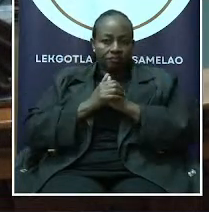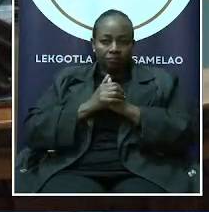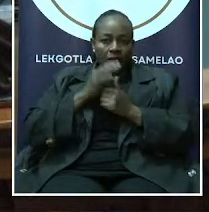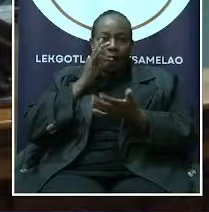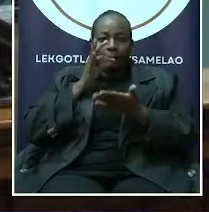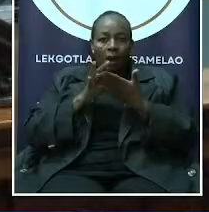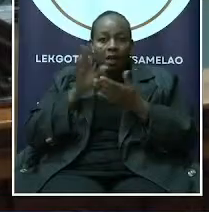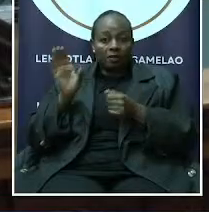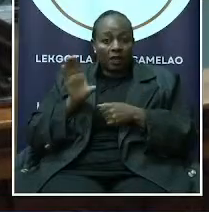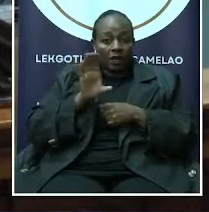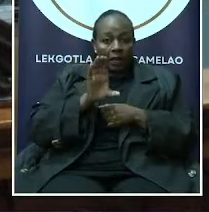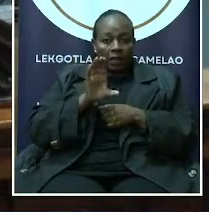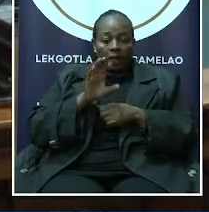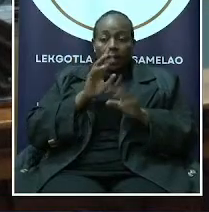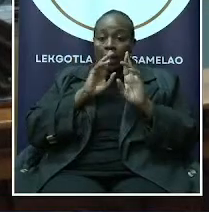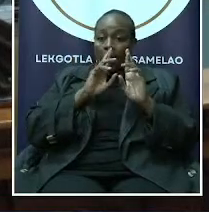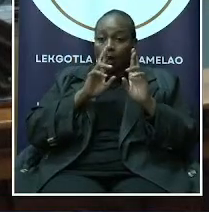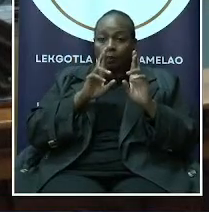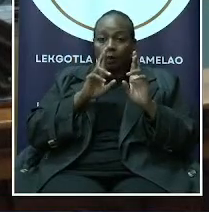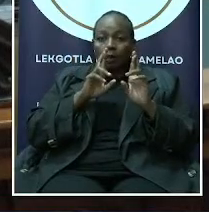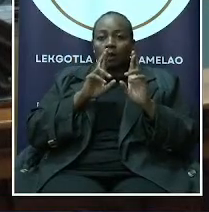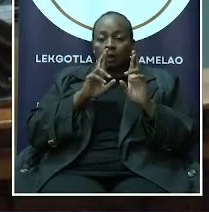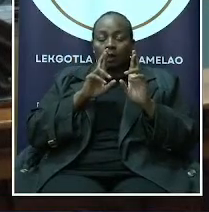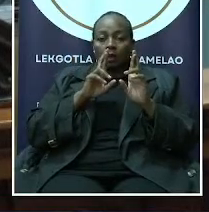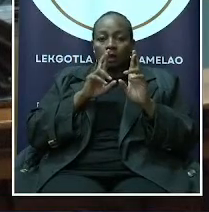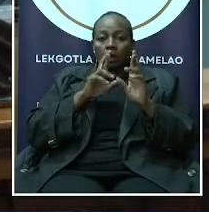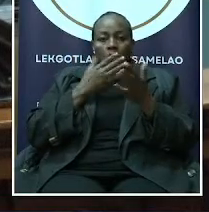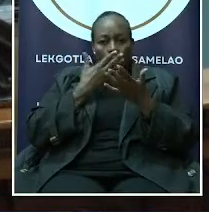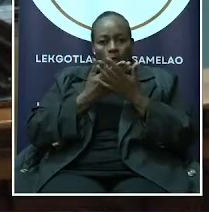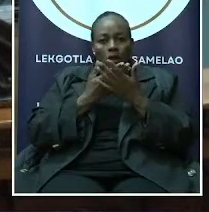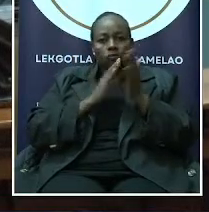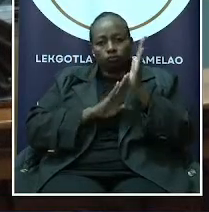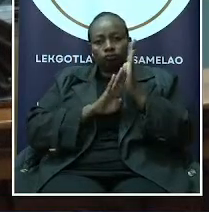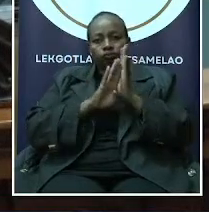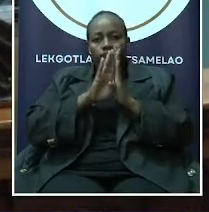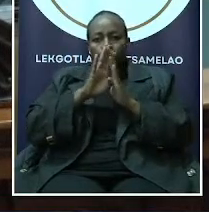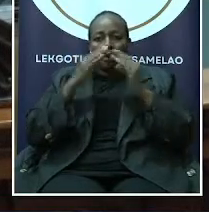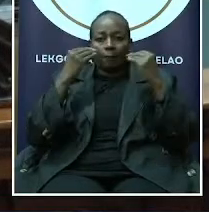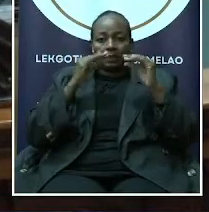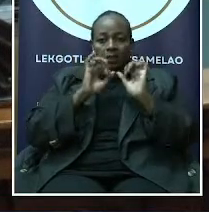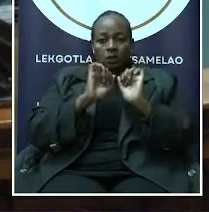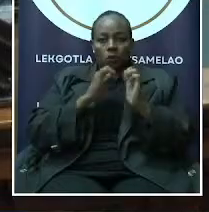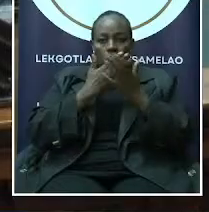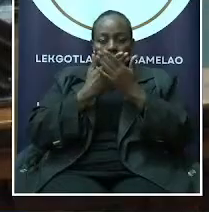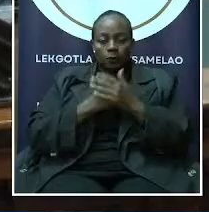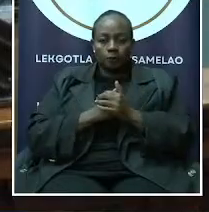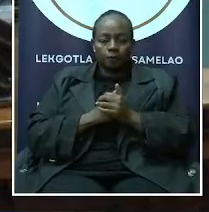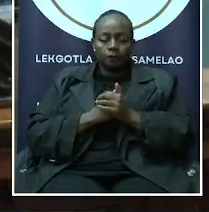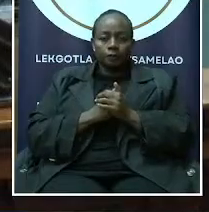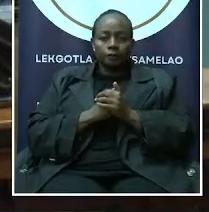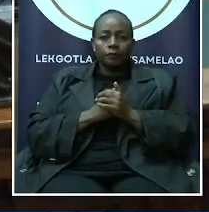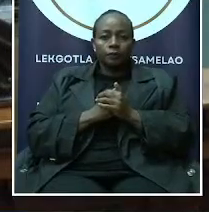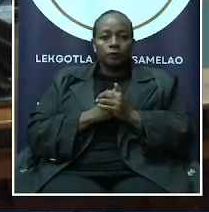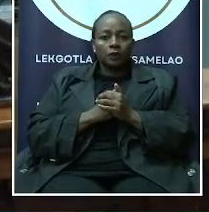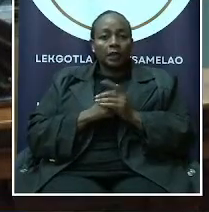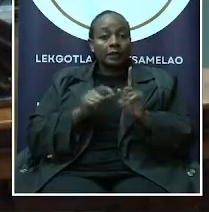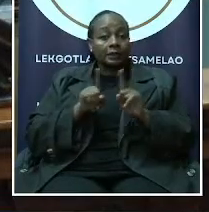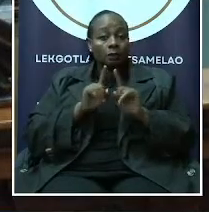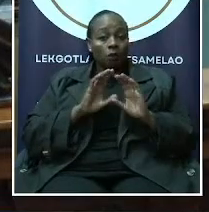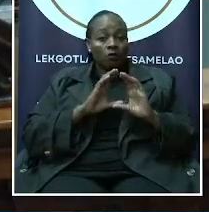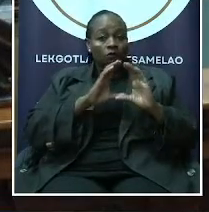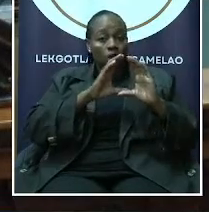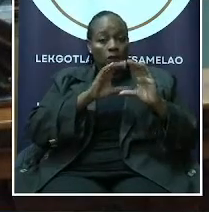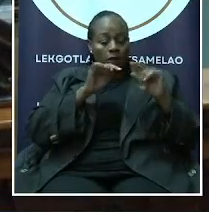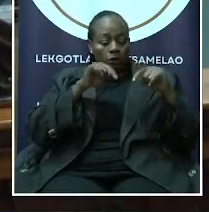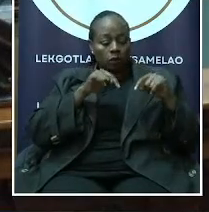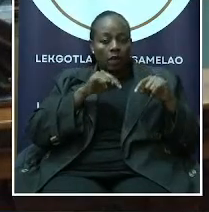funding or even having hope that you can grow your business further. And just as we are focusing on today